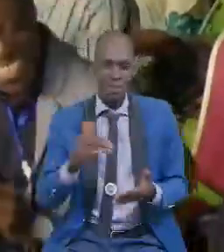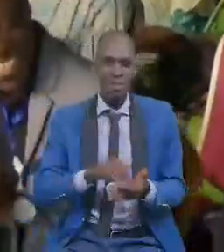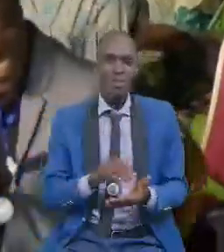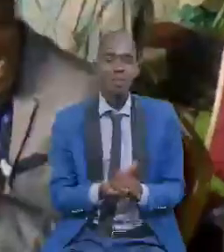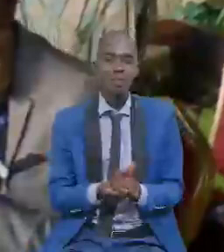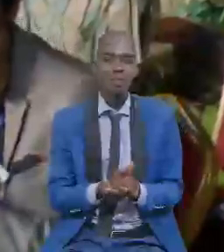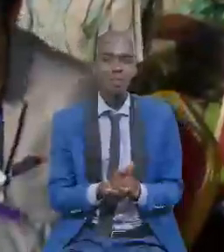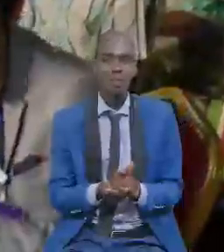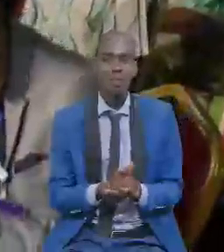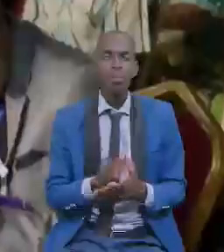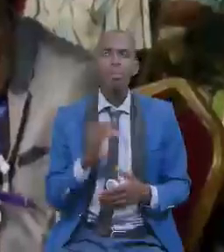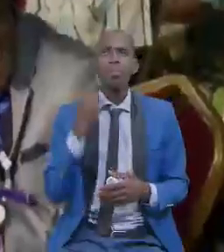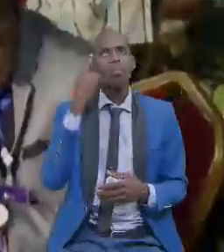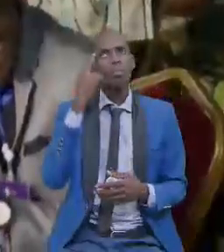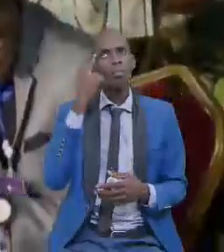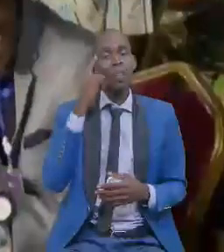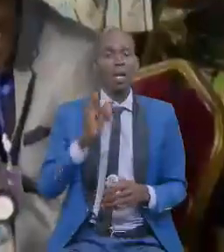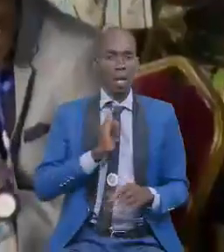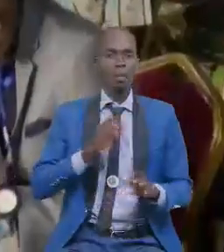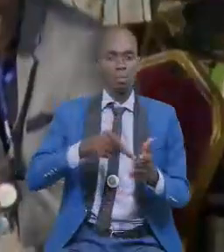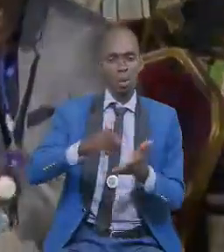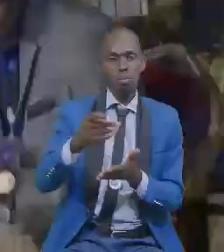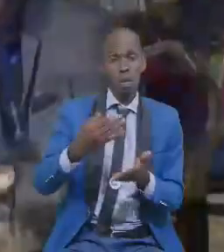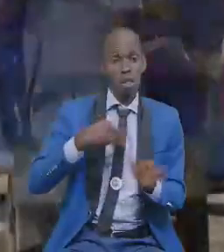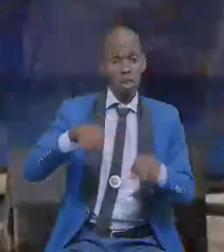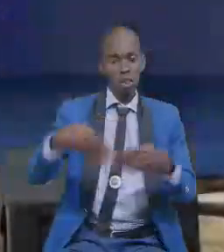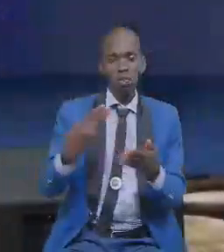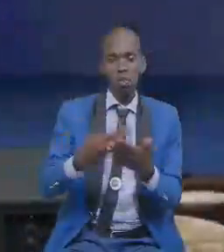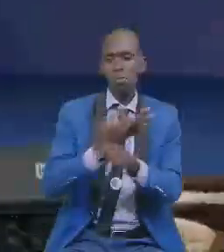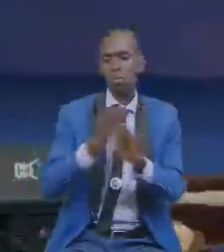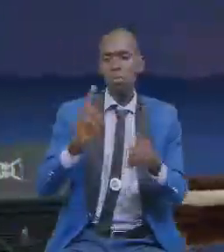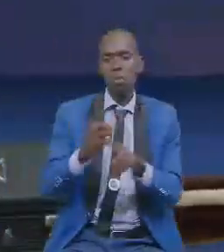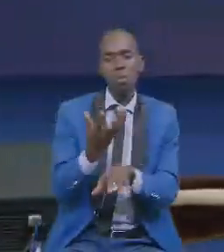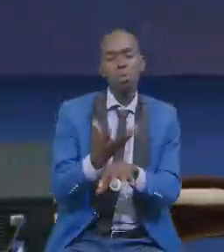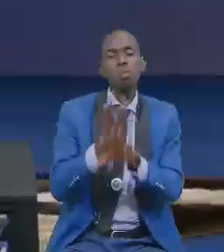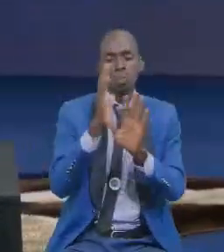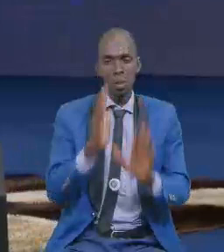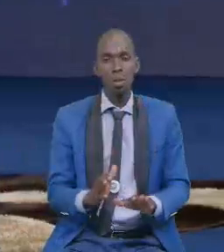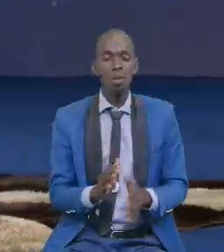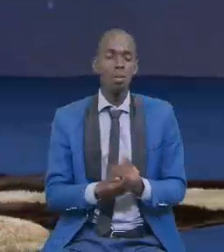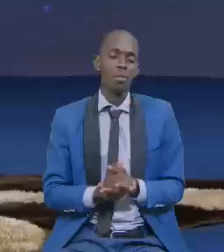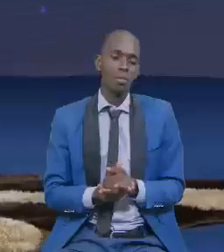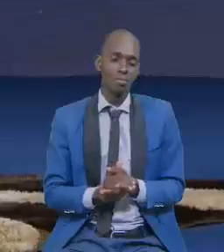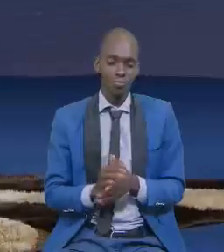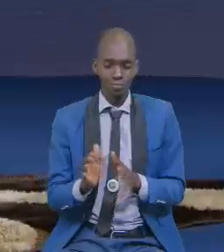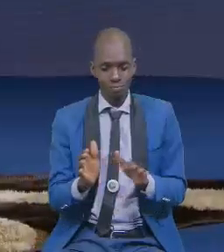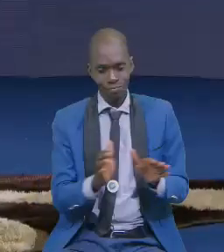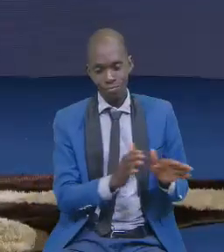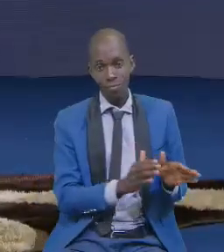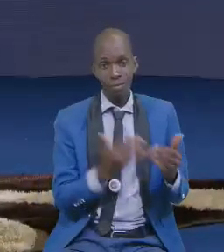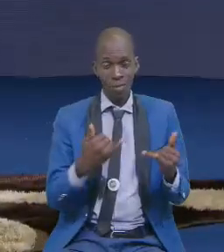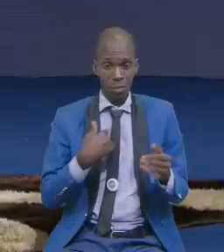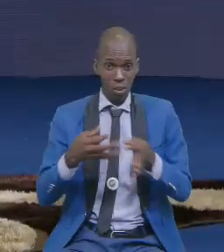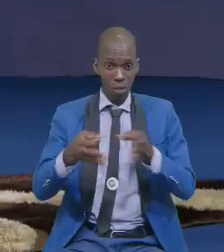He said, I give money to the beggars. Okay, I said, let me tell you. Galatians